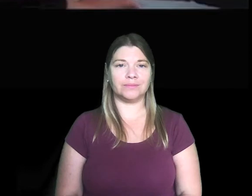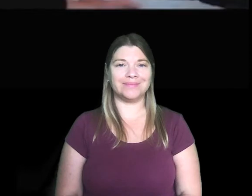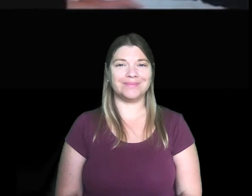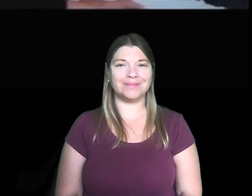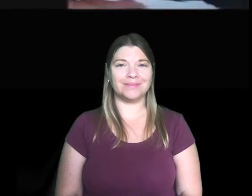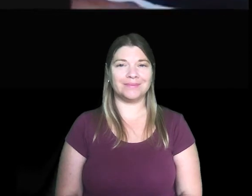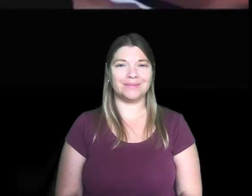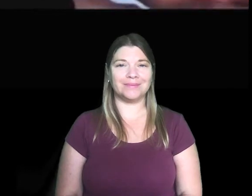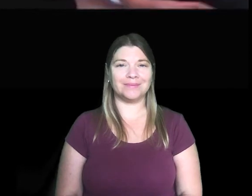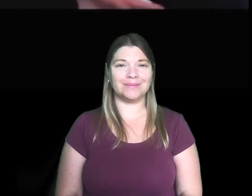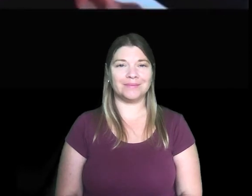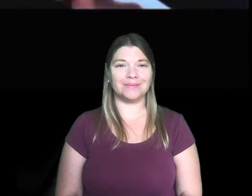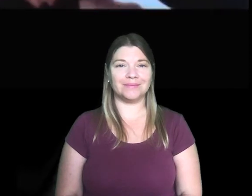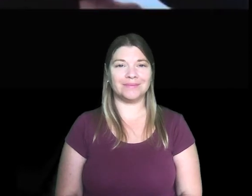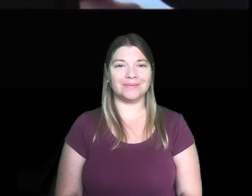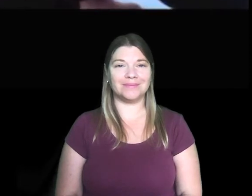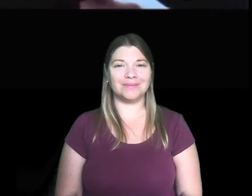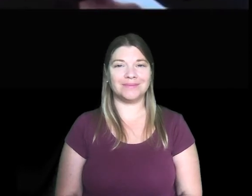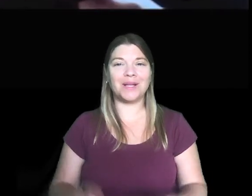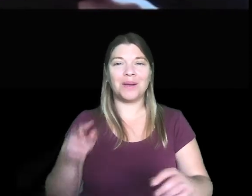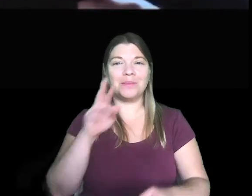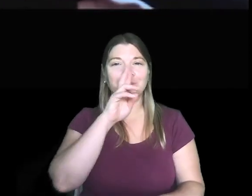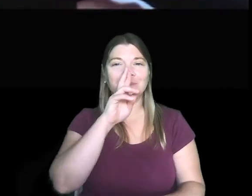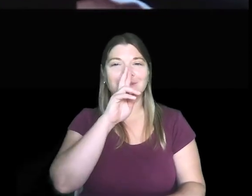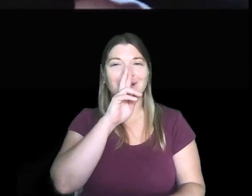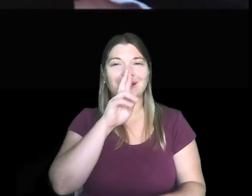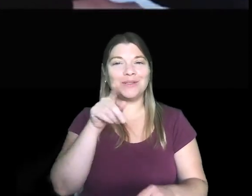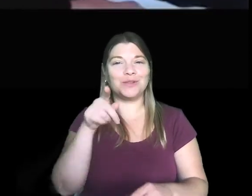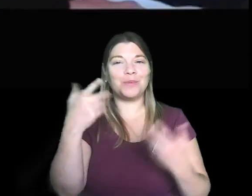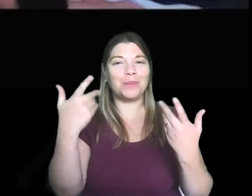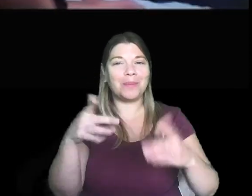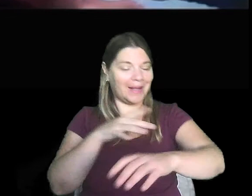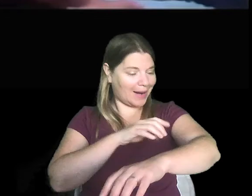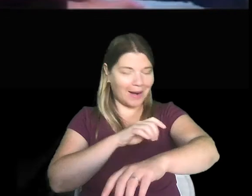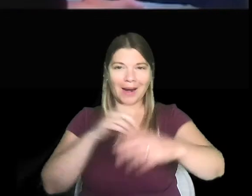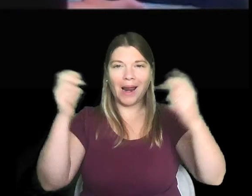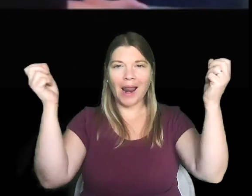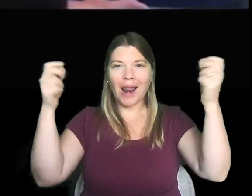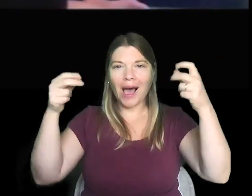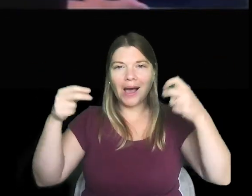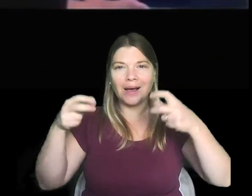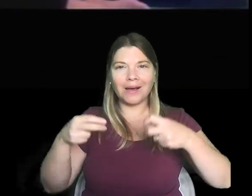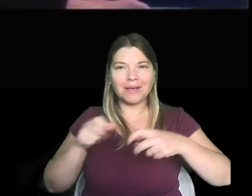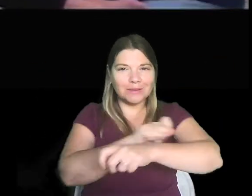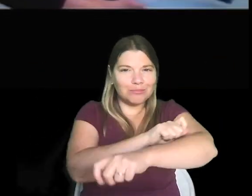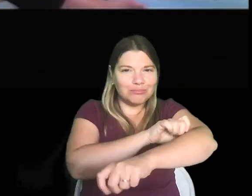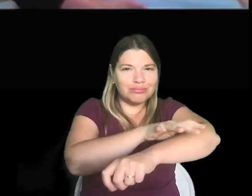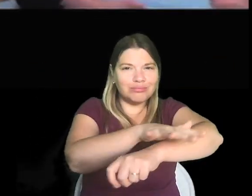Once we feel we have covered the whole room in this light, we can return again to stillness,